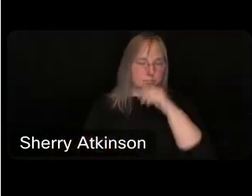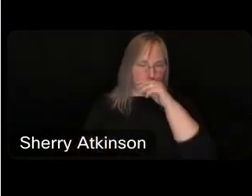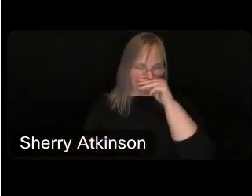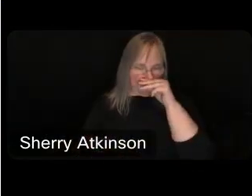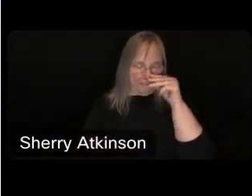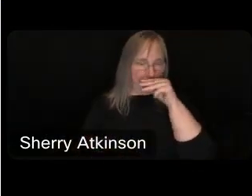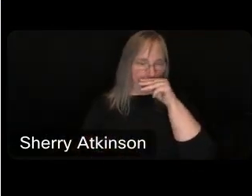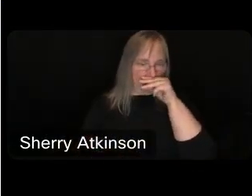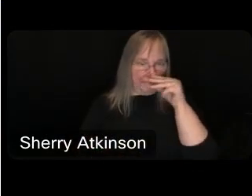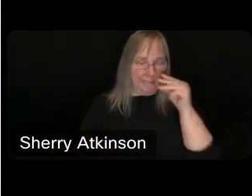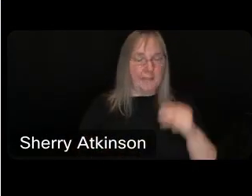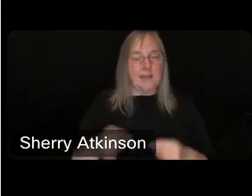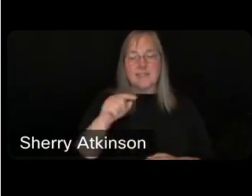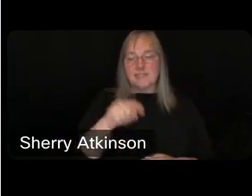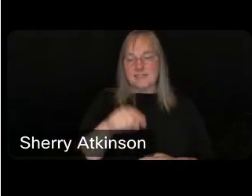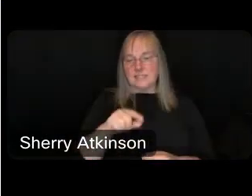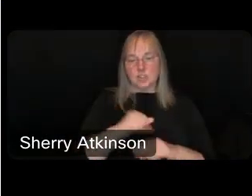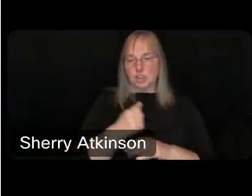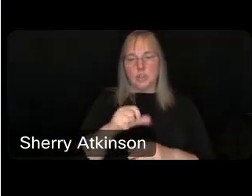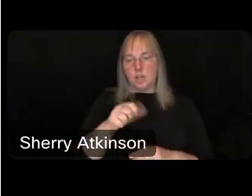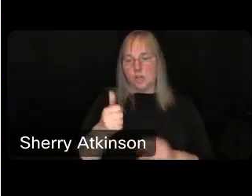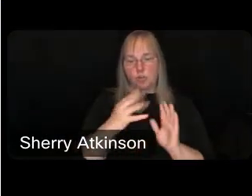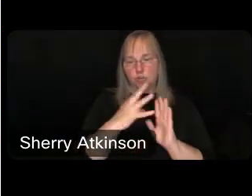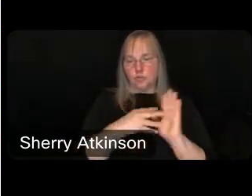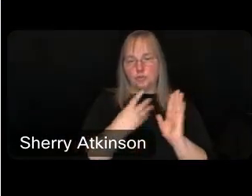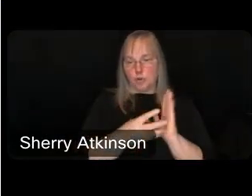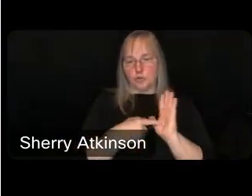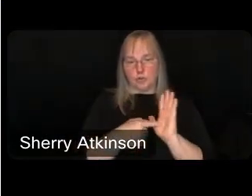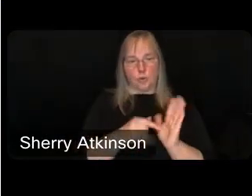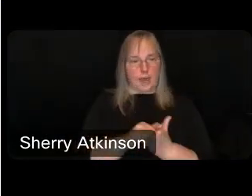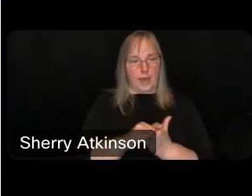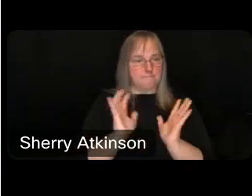And this is just another chart to show that.